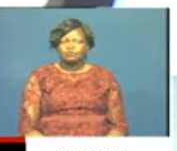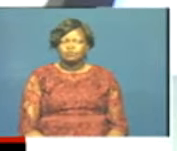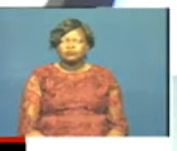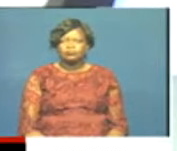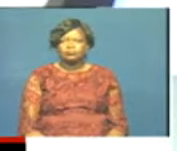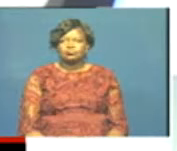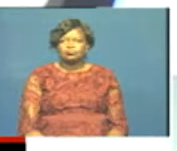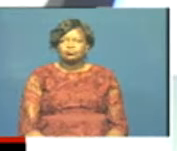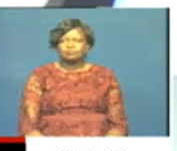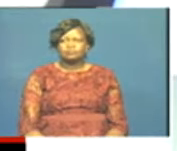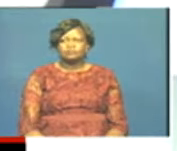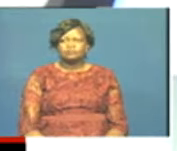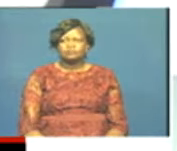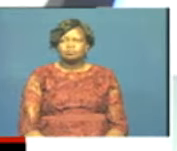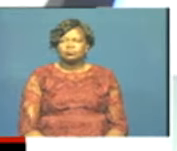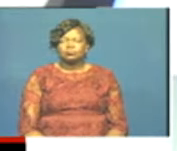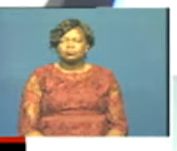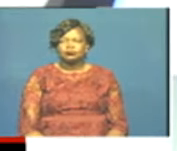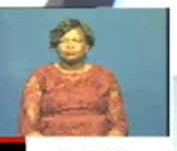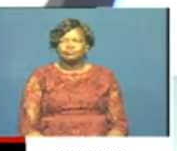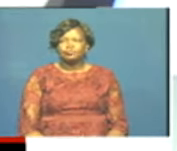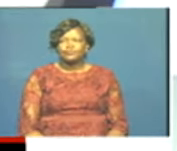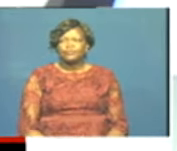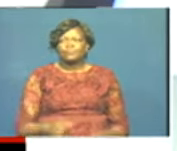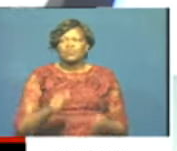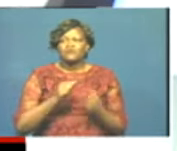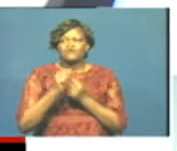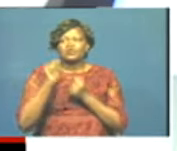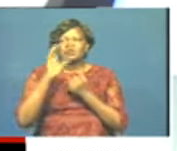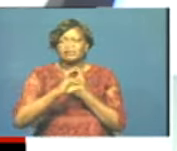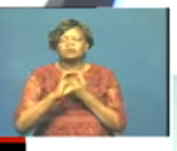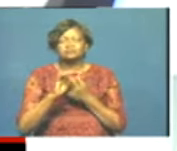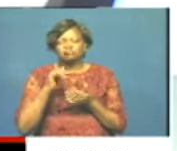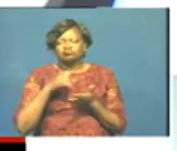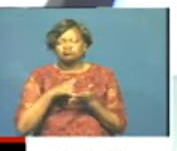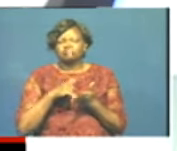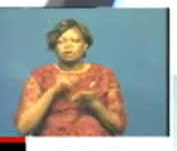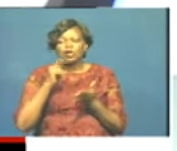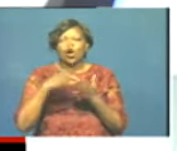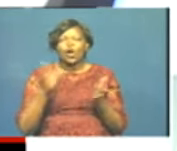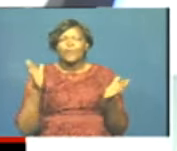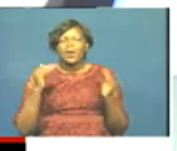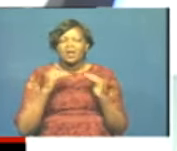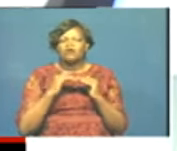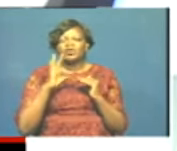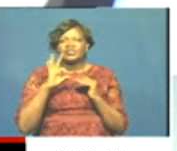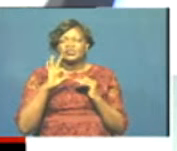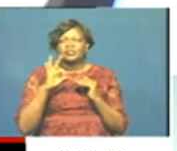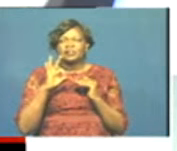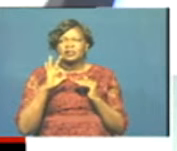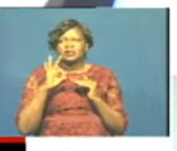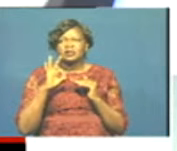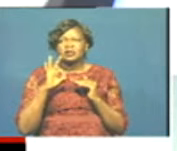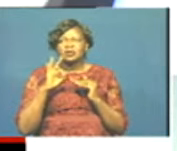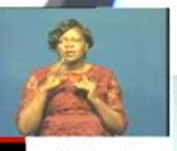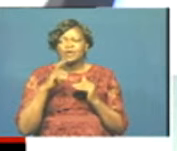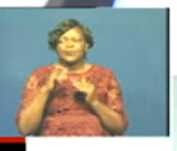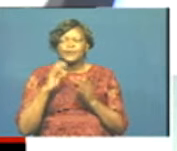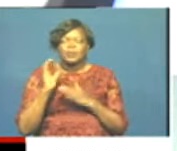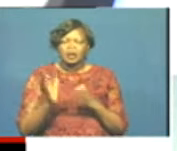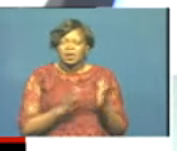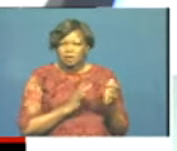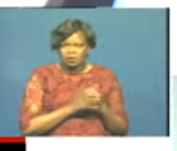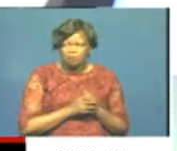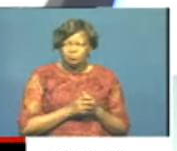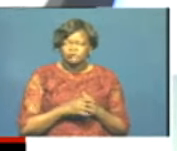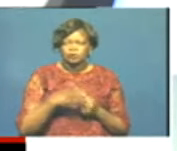Shooters from 15 countries are among those entered for this year's Kenya Open Level 3 shotgun slated for Shaba Range in Samburu